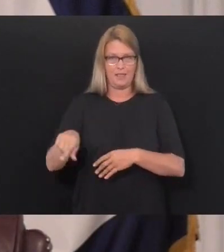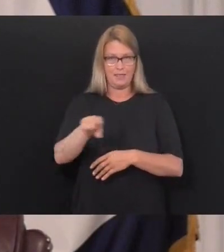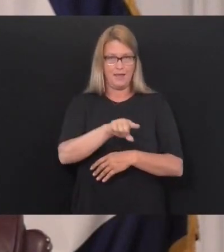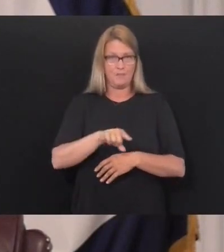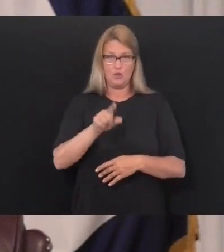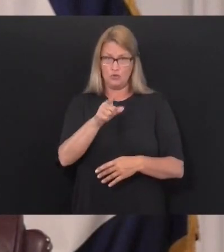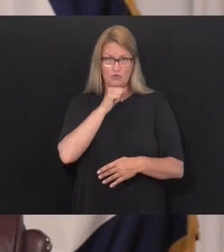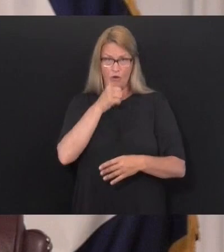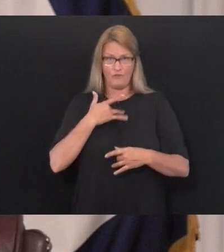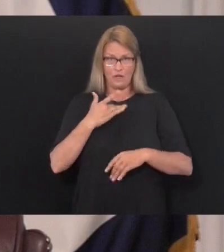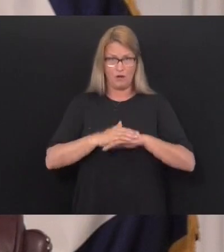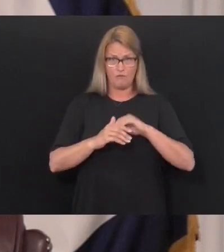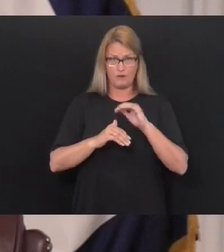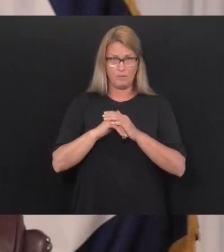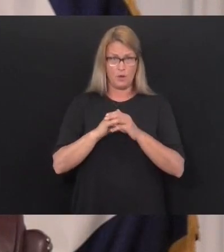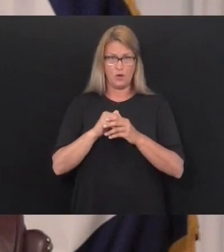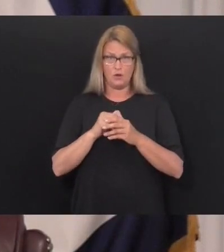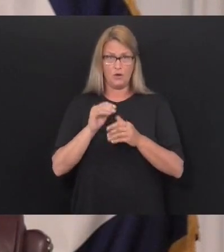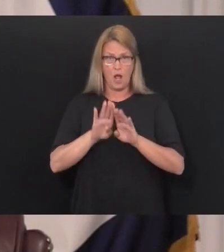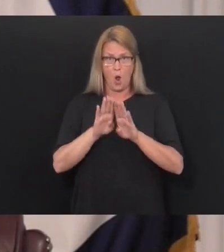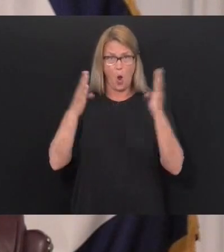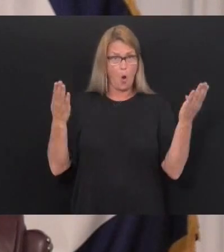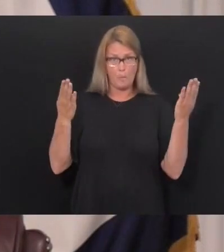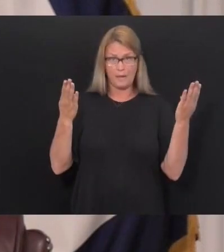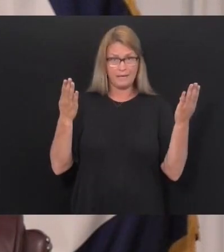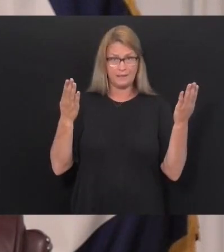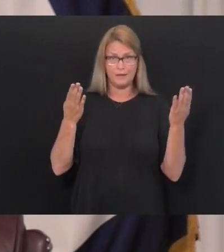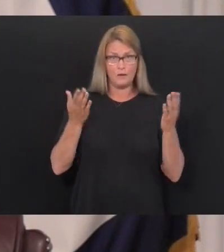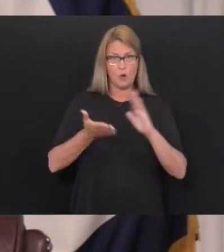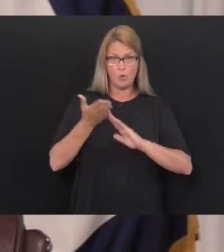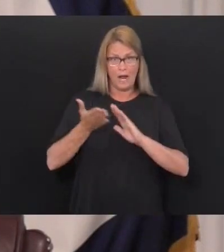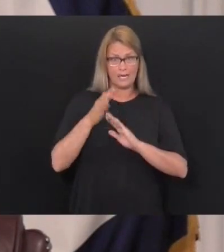we also know that, with kids coming back and everything,